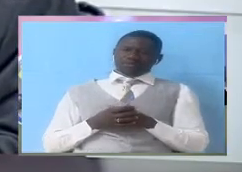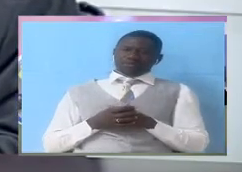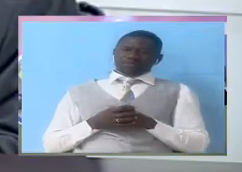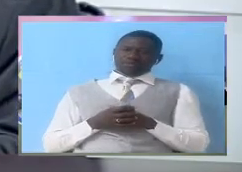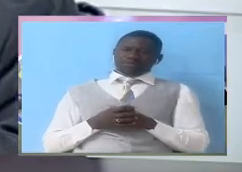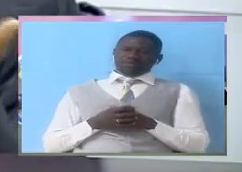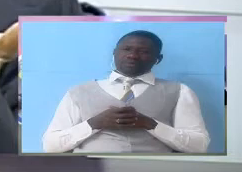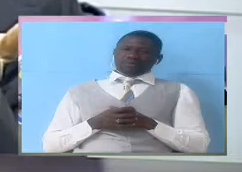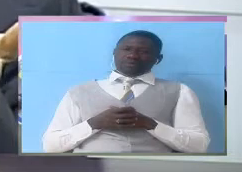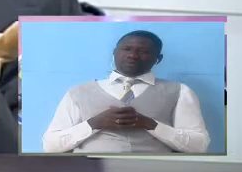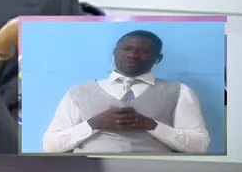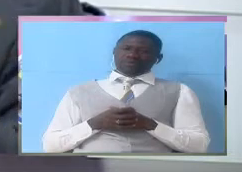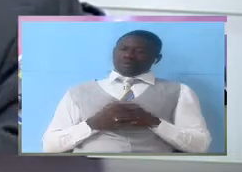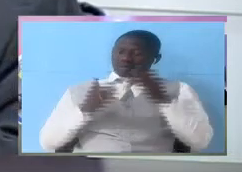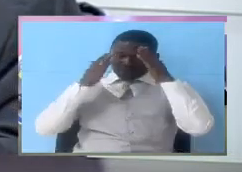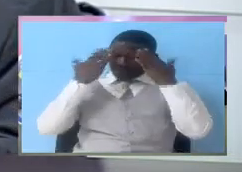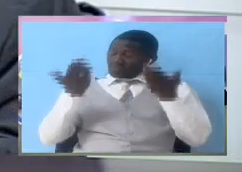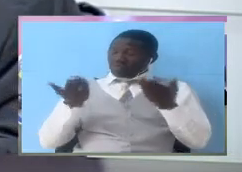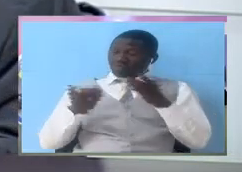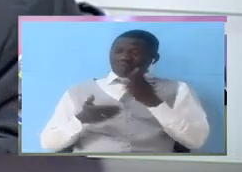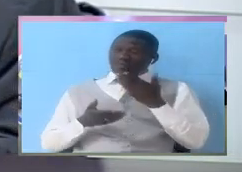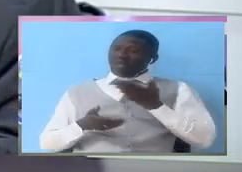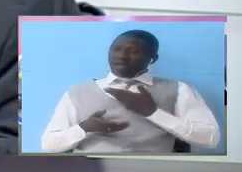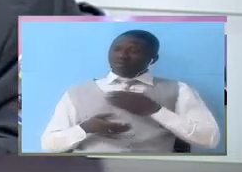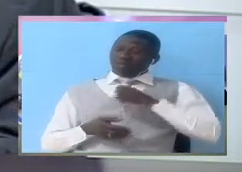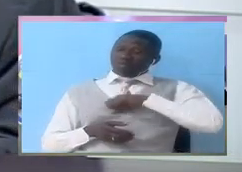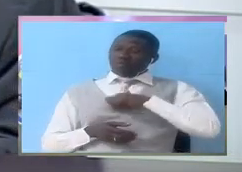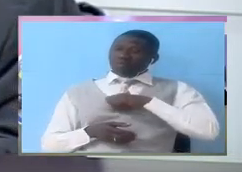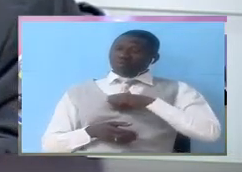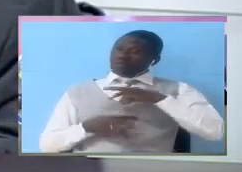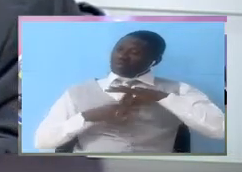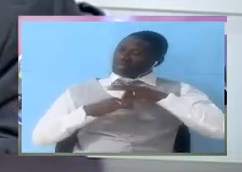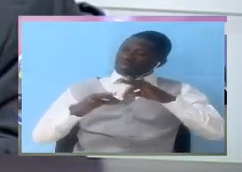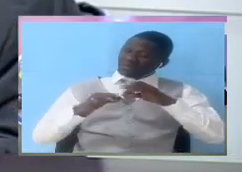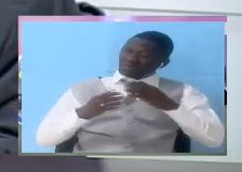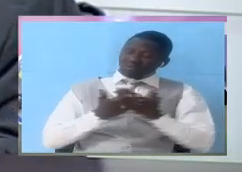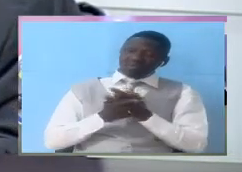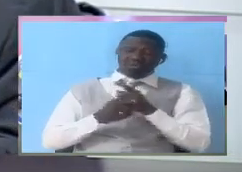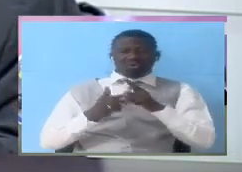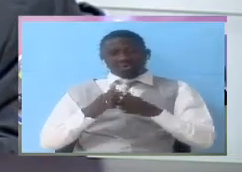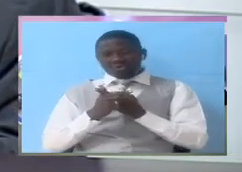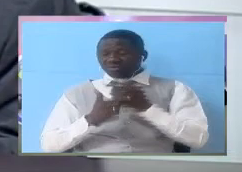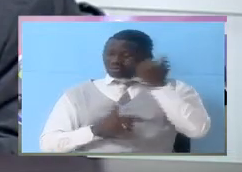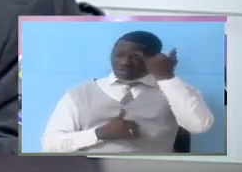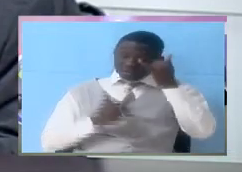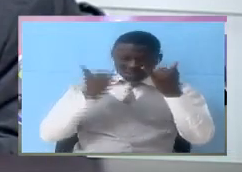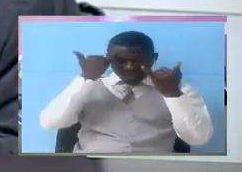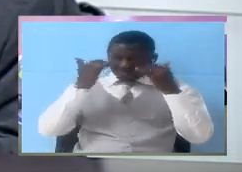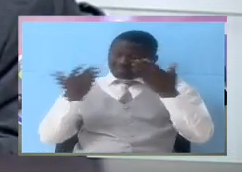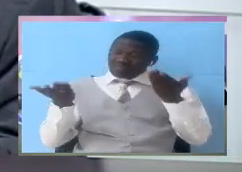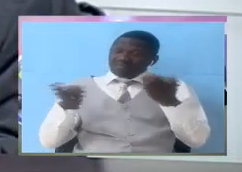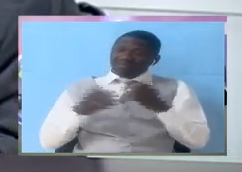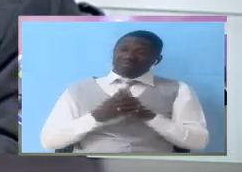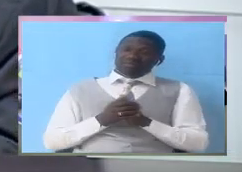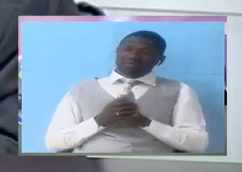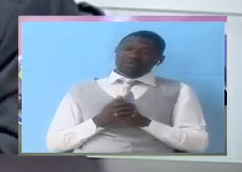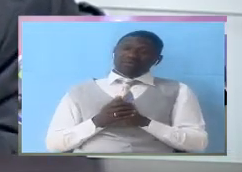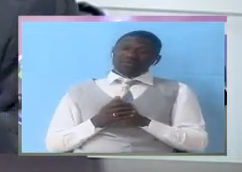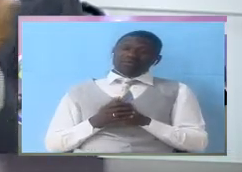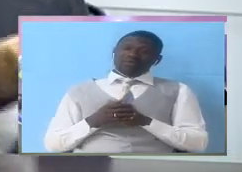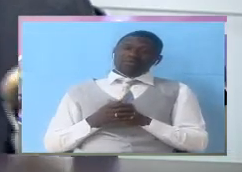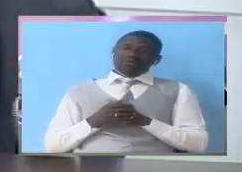have had his own interest like you are asking now. Awma muna amat dafa amone ben ina bopam rek wala itam lenen lo xamne ni soxal nako ci. Or maybe he